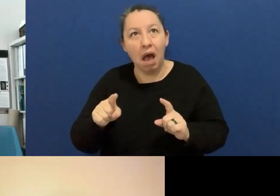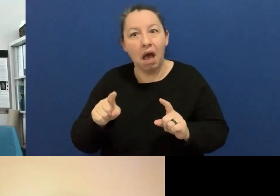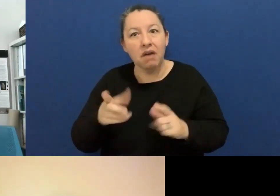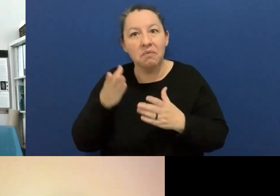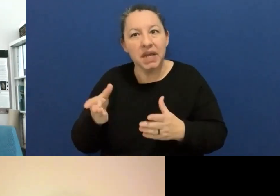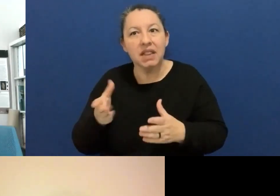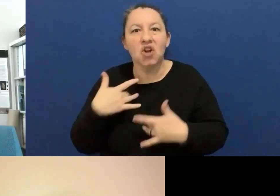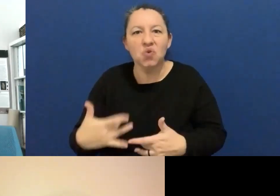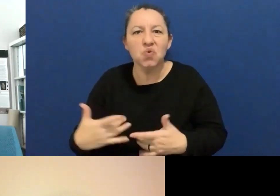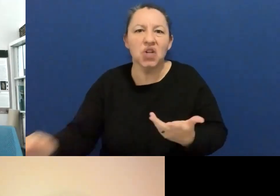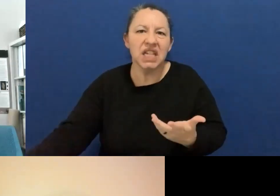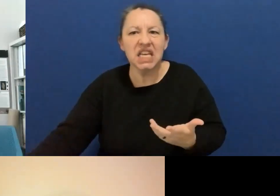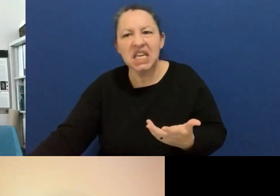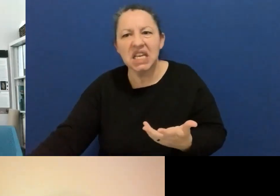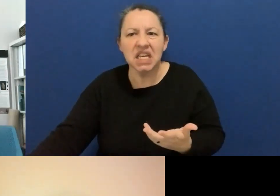usually